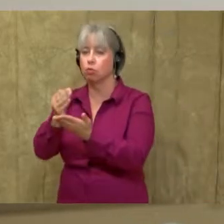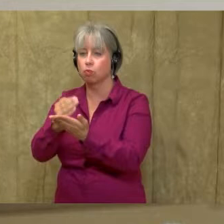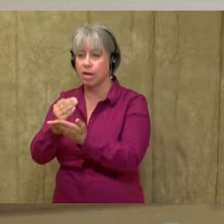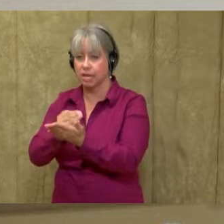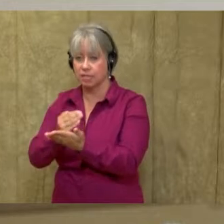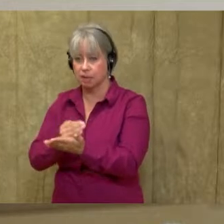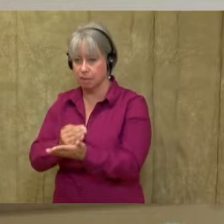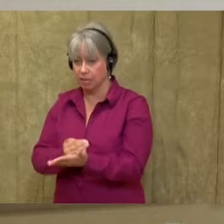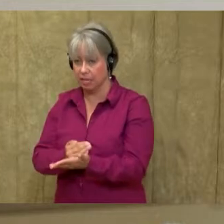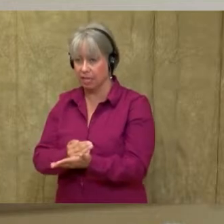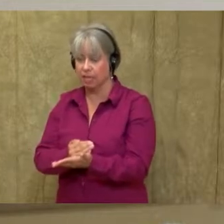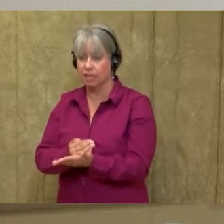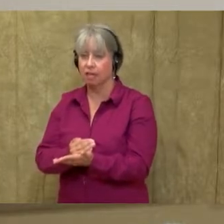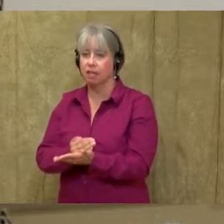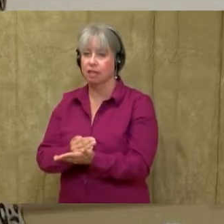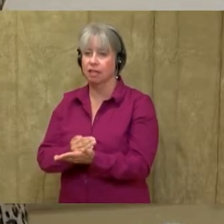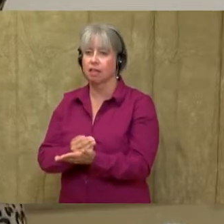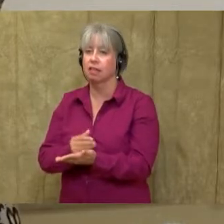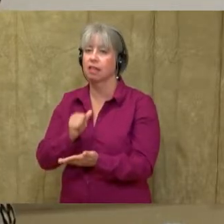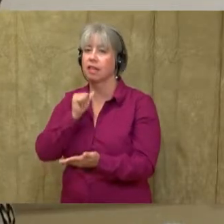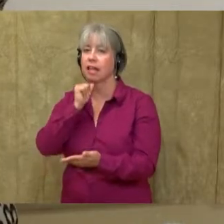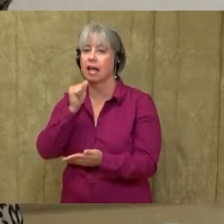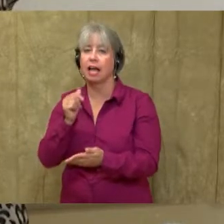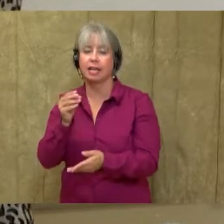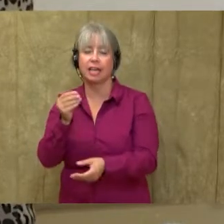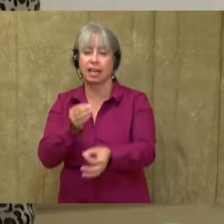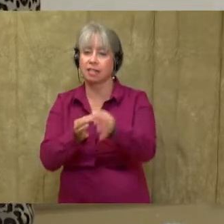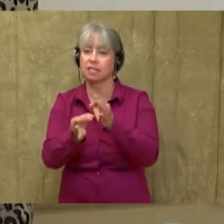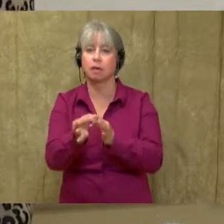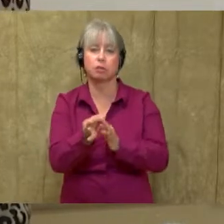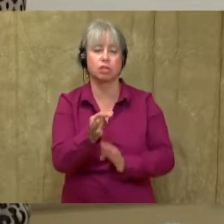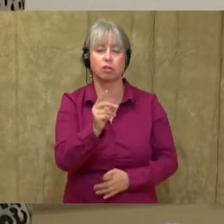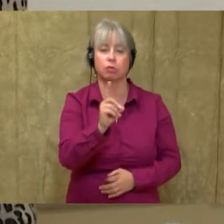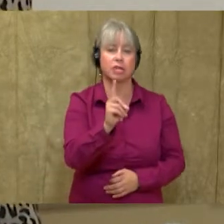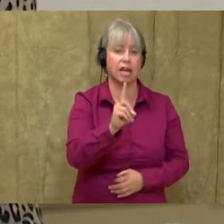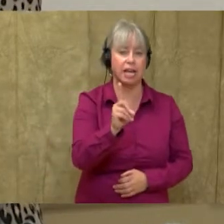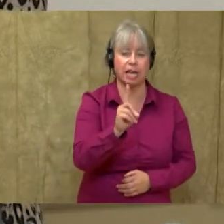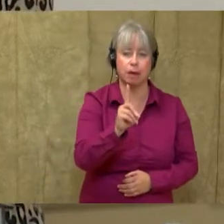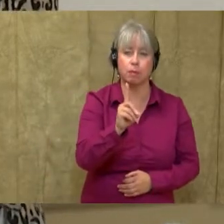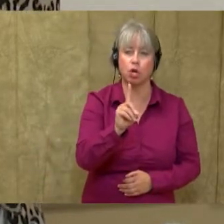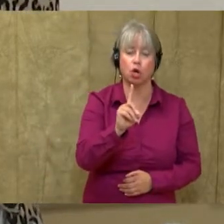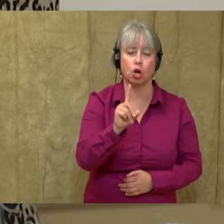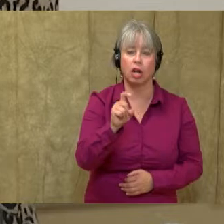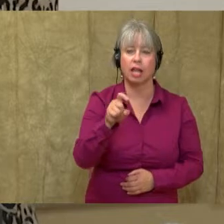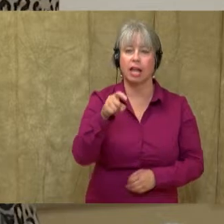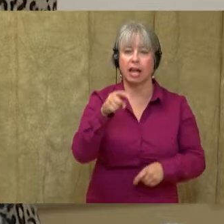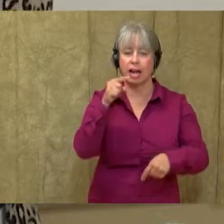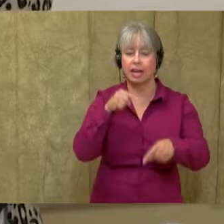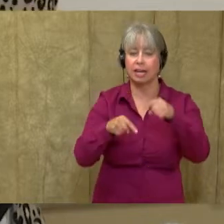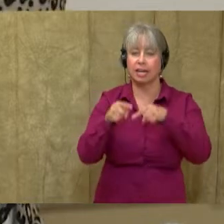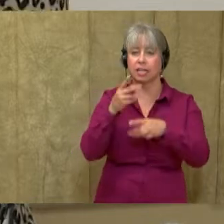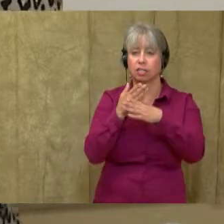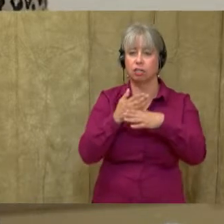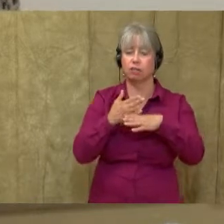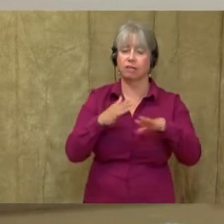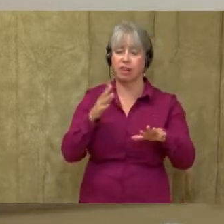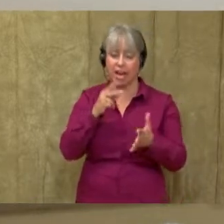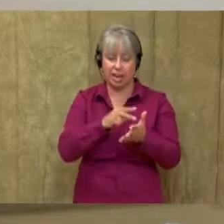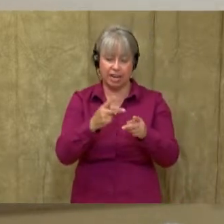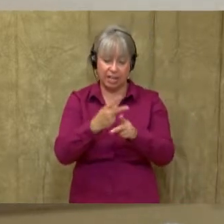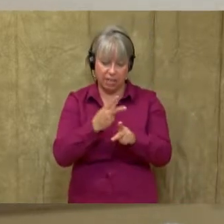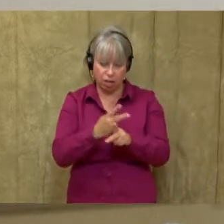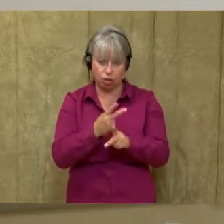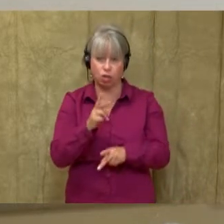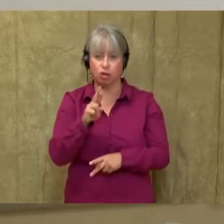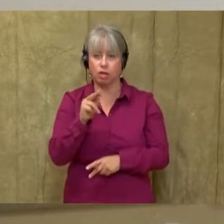ingredients. You can't substitute it. I couldn't put diameter in there when I needed the radius, so I have to go down and find my radius.